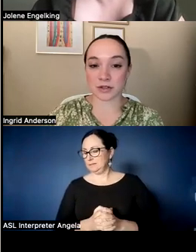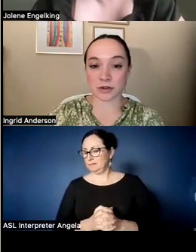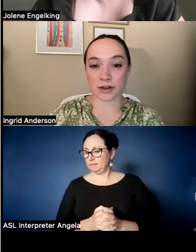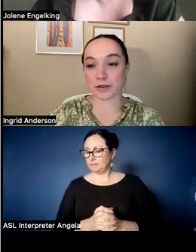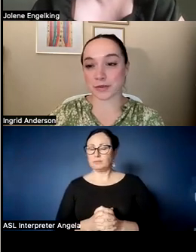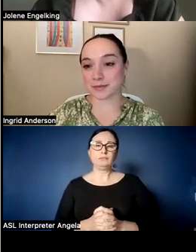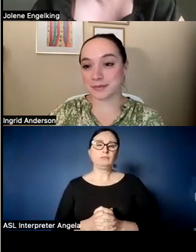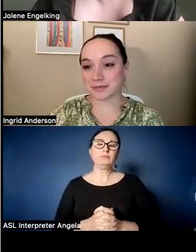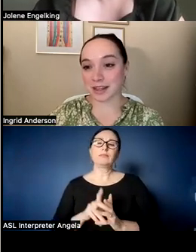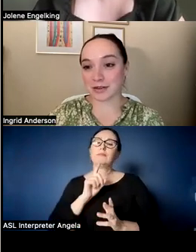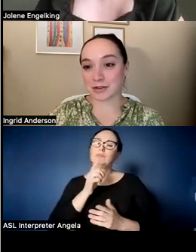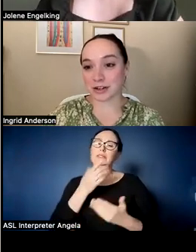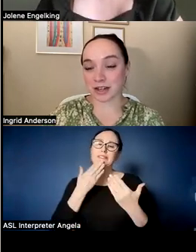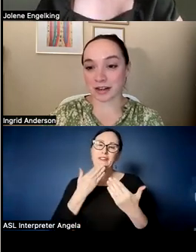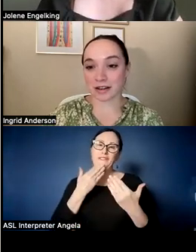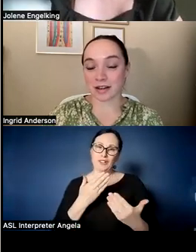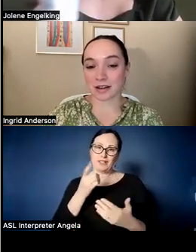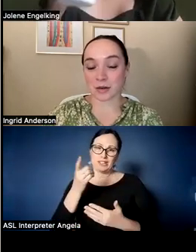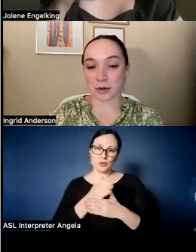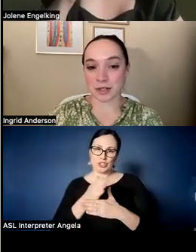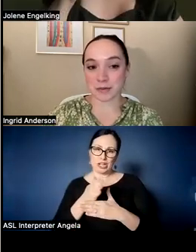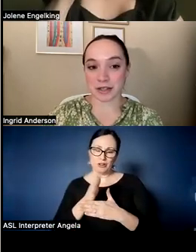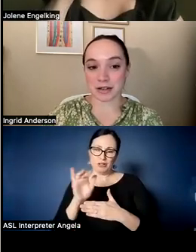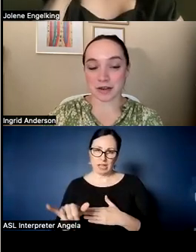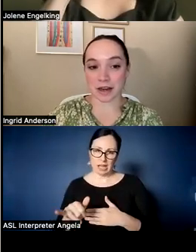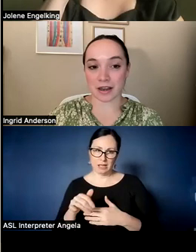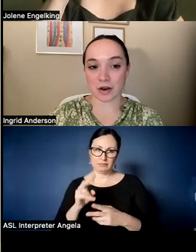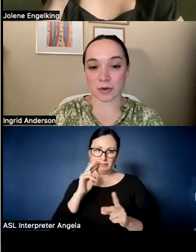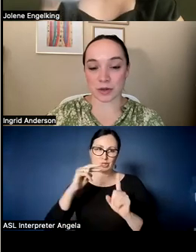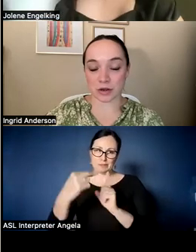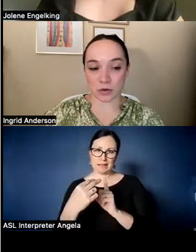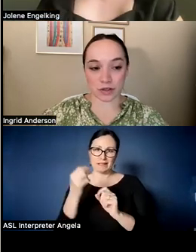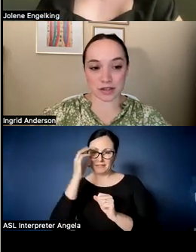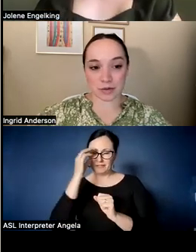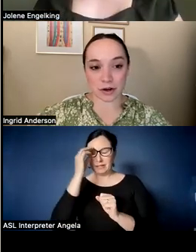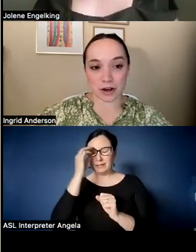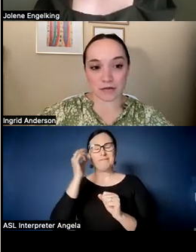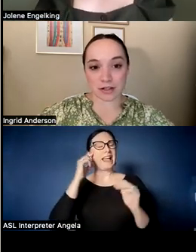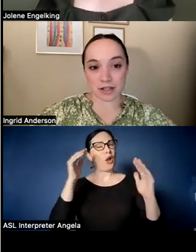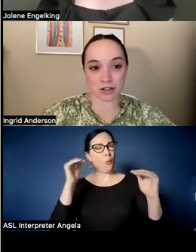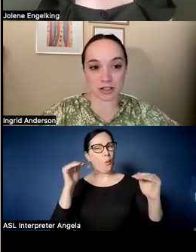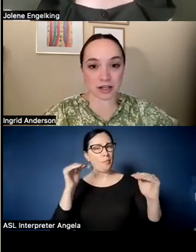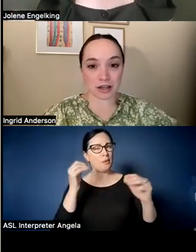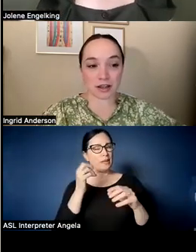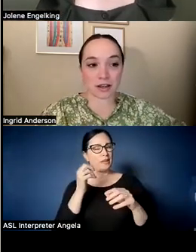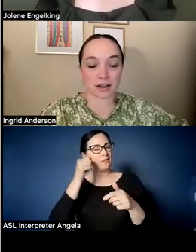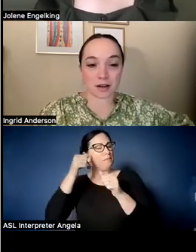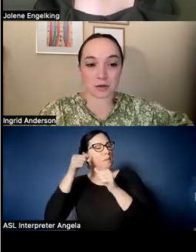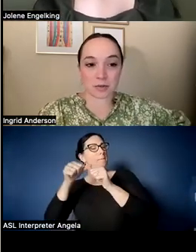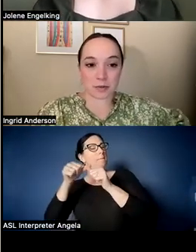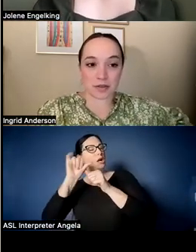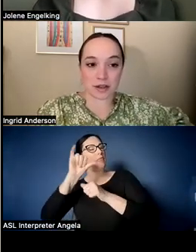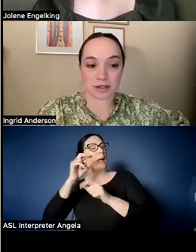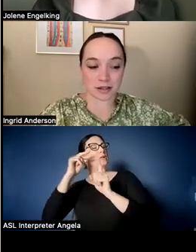I'm just so grateful that you shared that perspective. I hope that we can hold this through our conversation today,